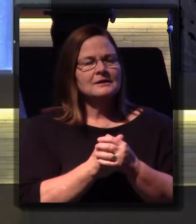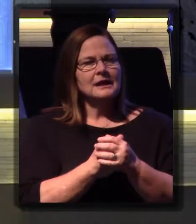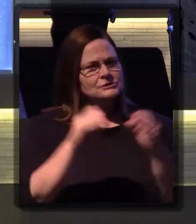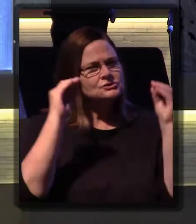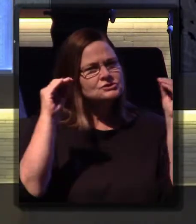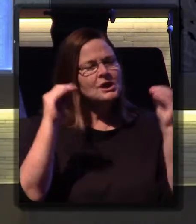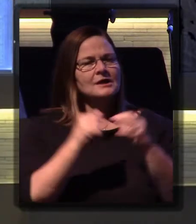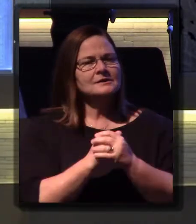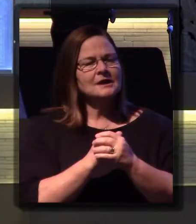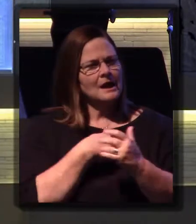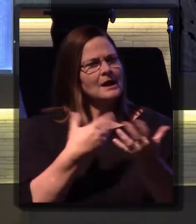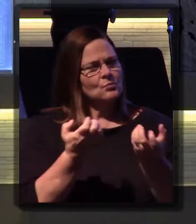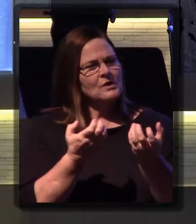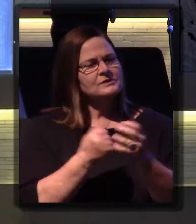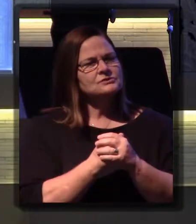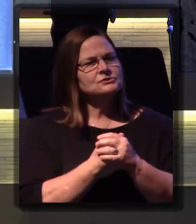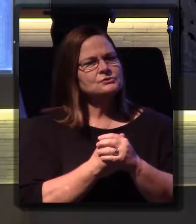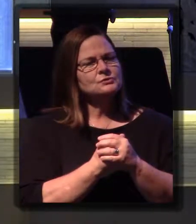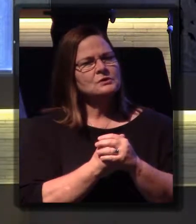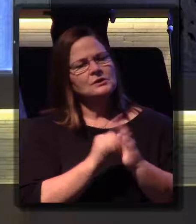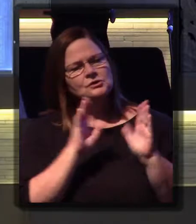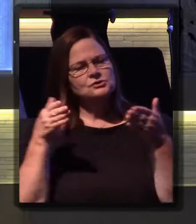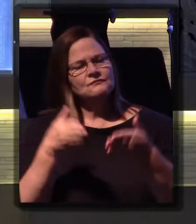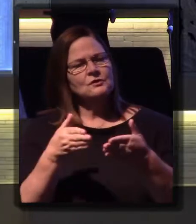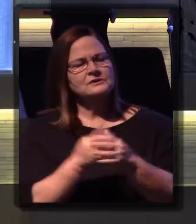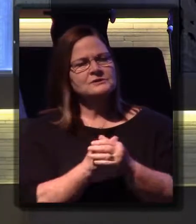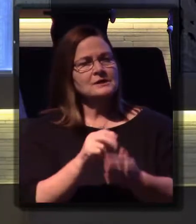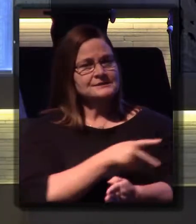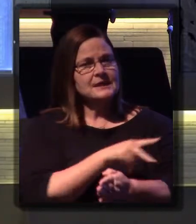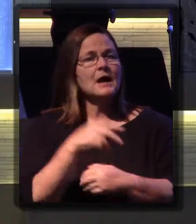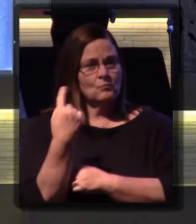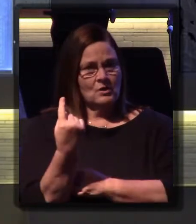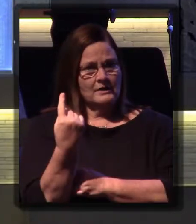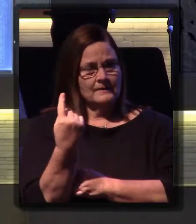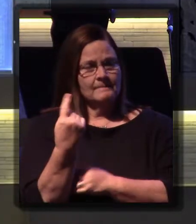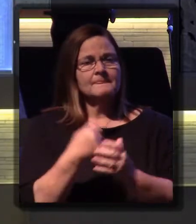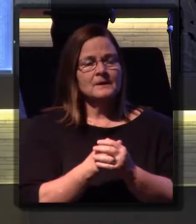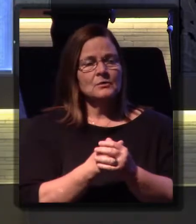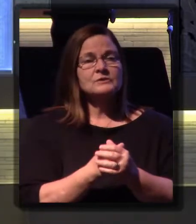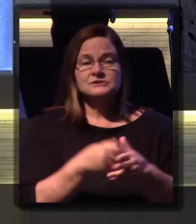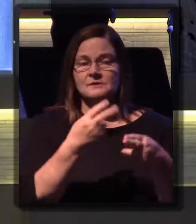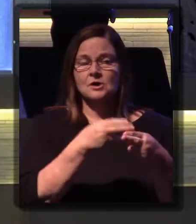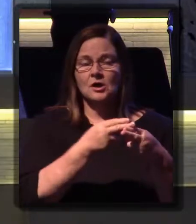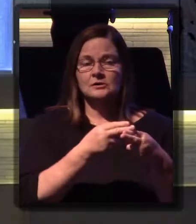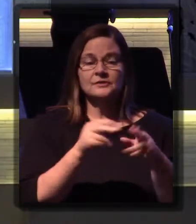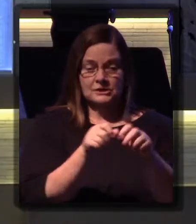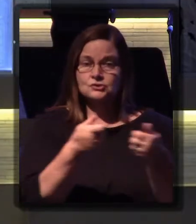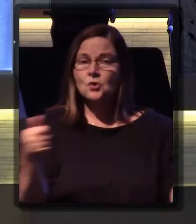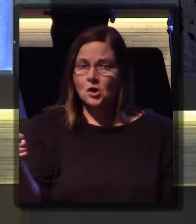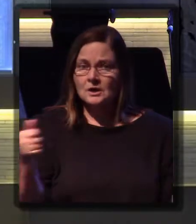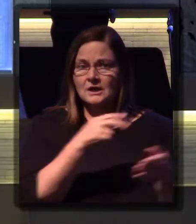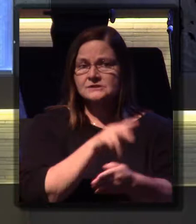then spoken about and taught to us, I wanted to turn to Psalm 1.